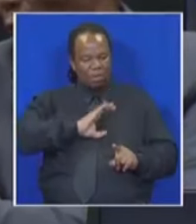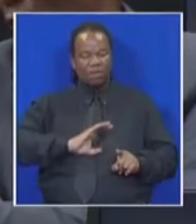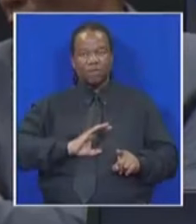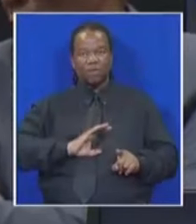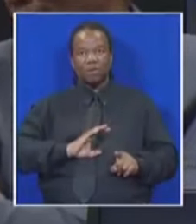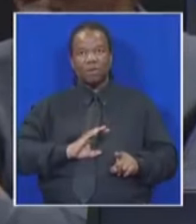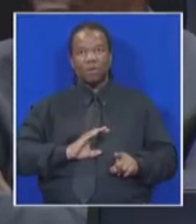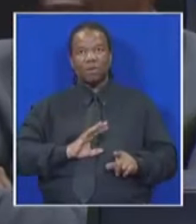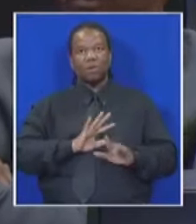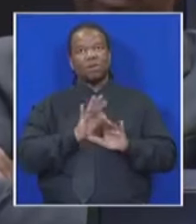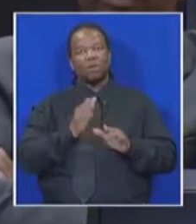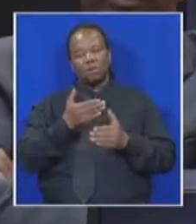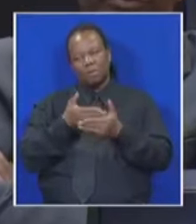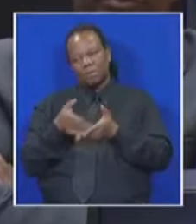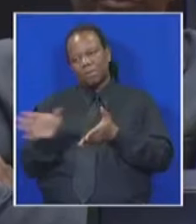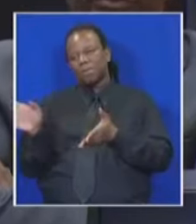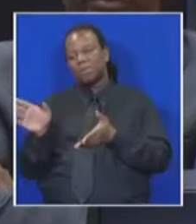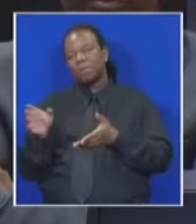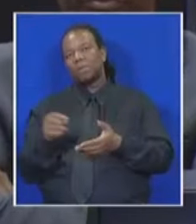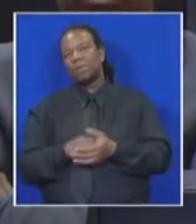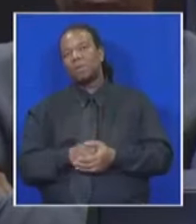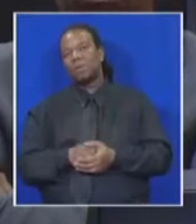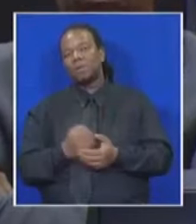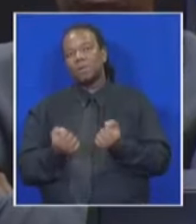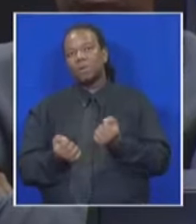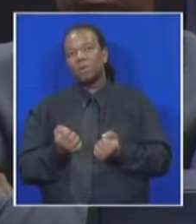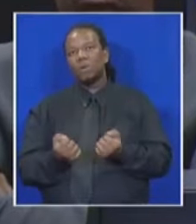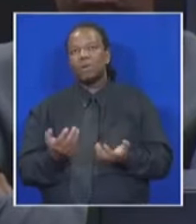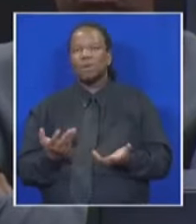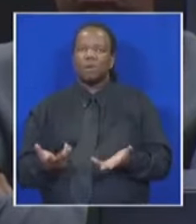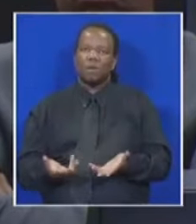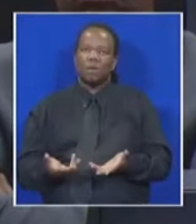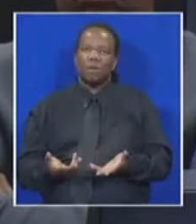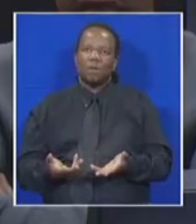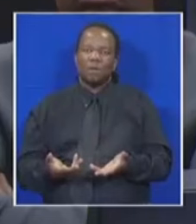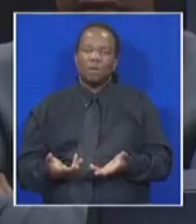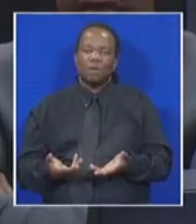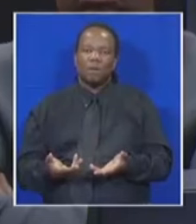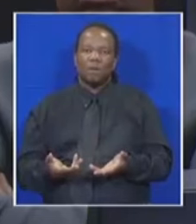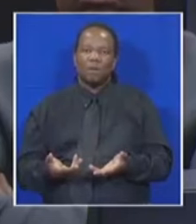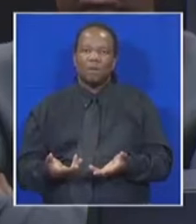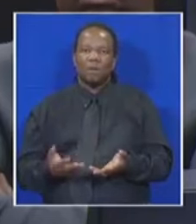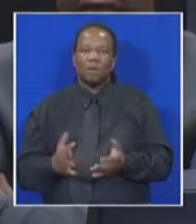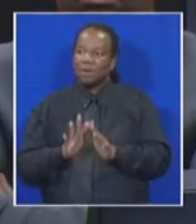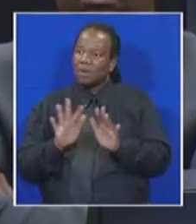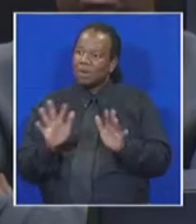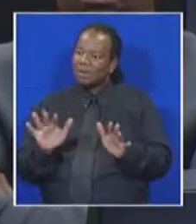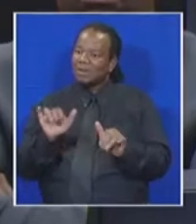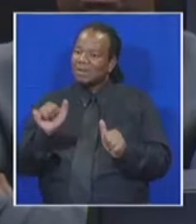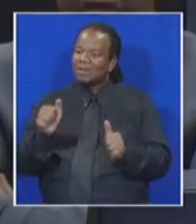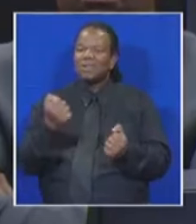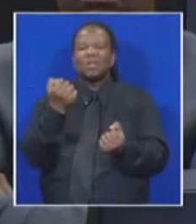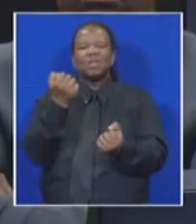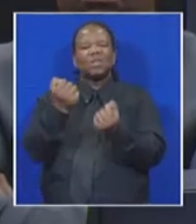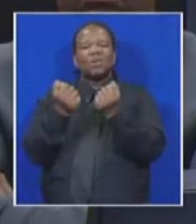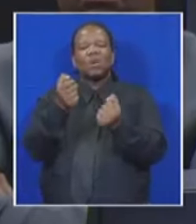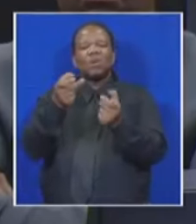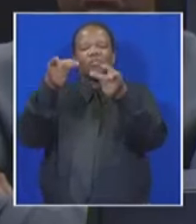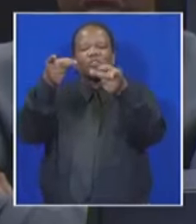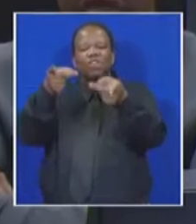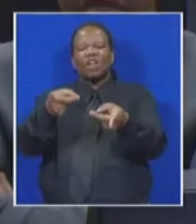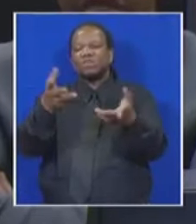be dismissed. Are we not respecting a court judgment, Deputy Speaker?